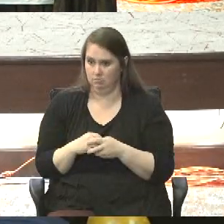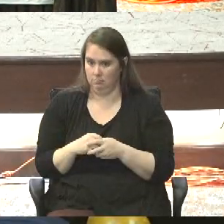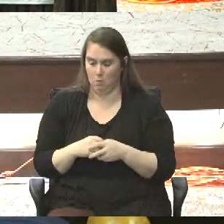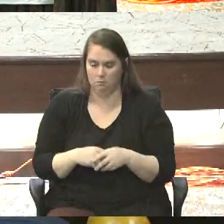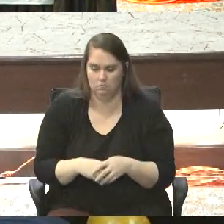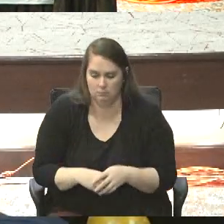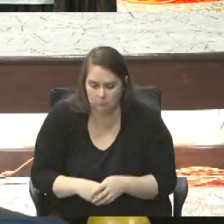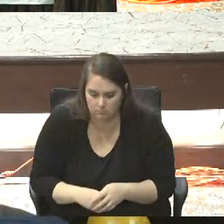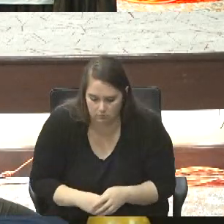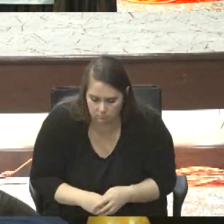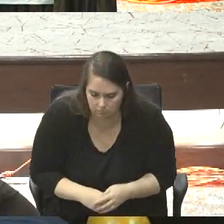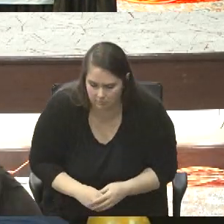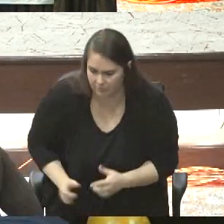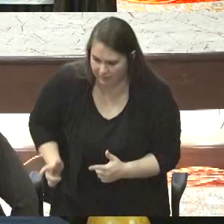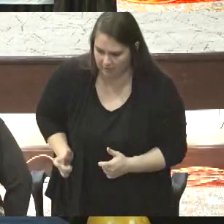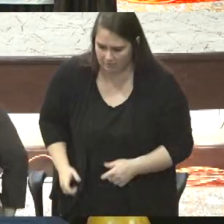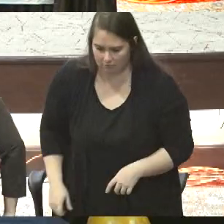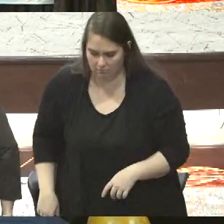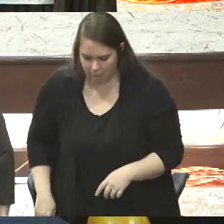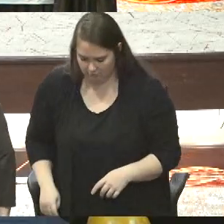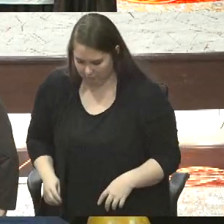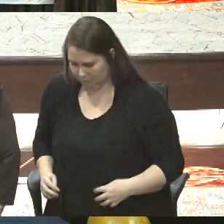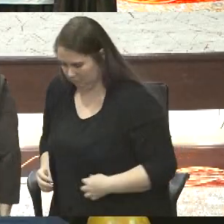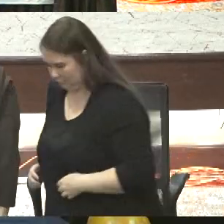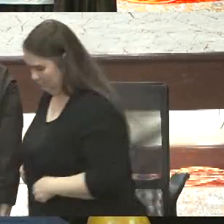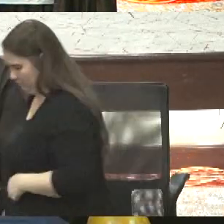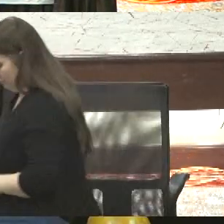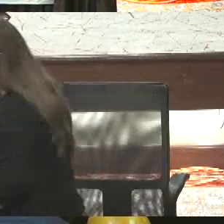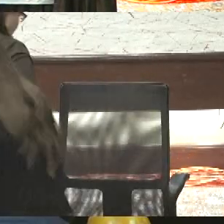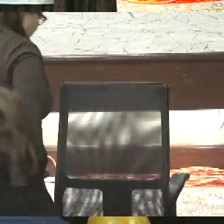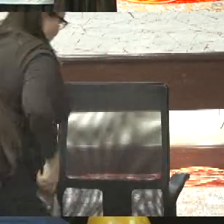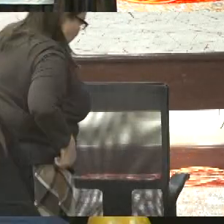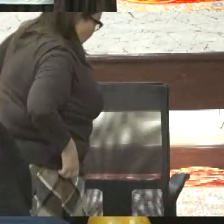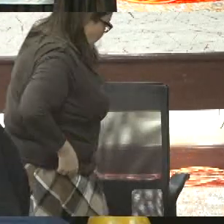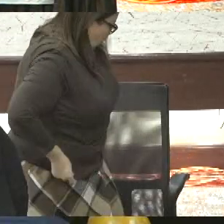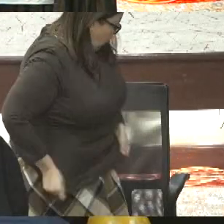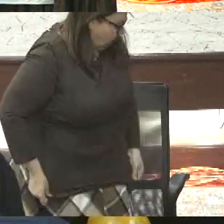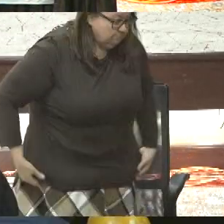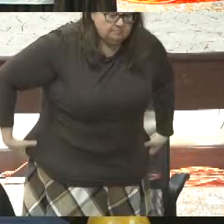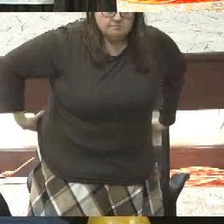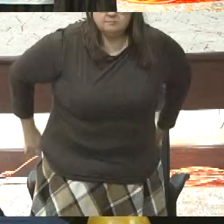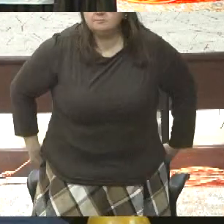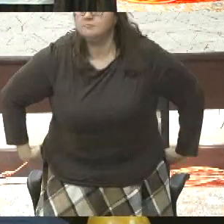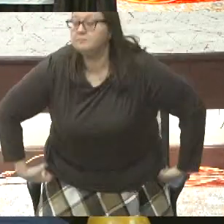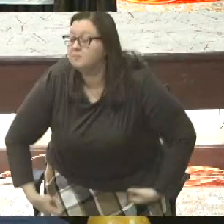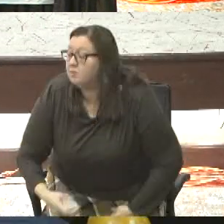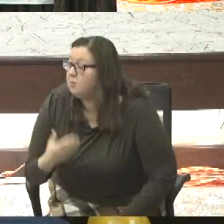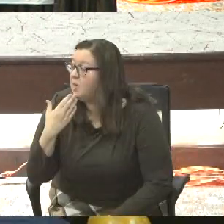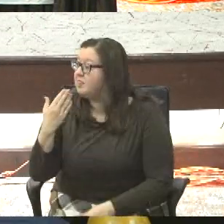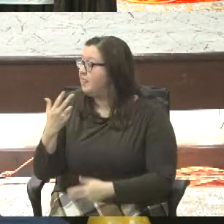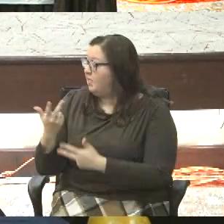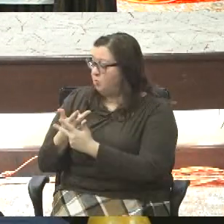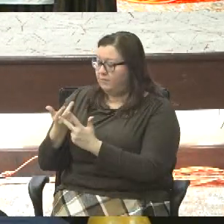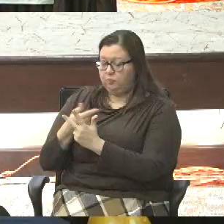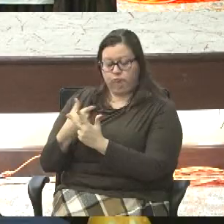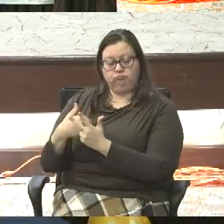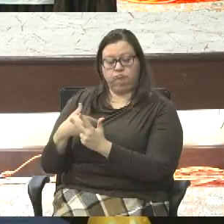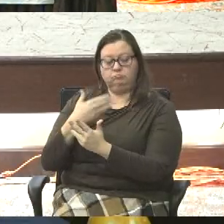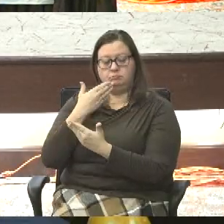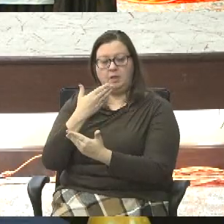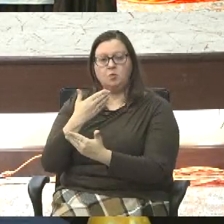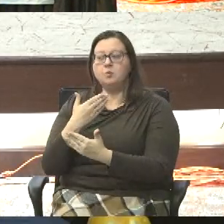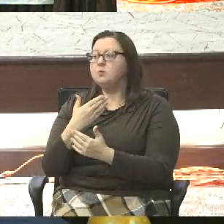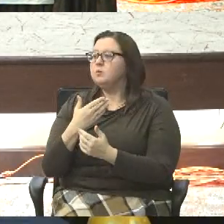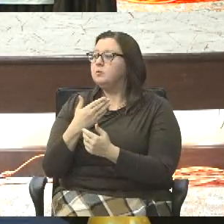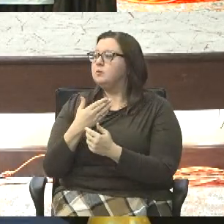Any other questions or comments? Yeah, thanks, Monica and Hannah and Emily and the Madden team there. I appreciate y'all. I know